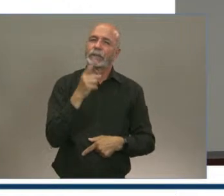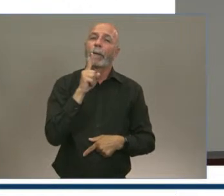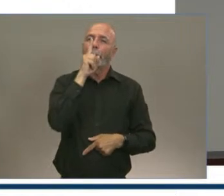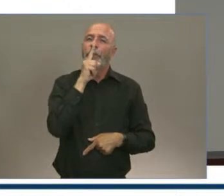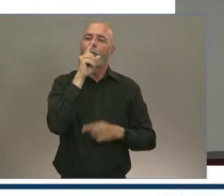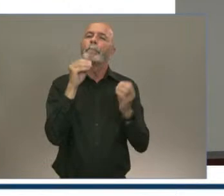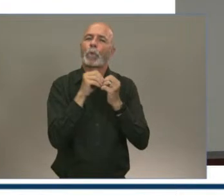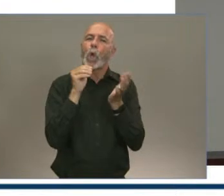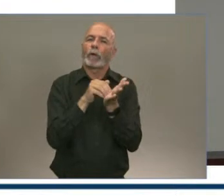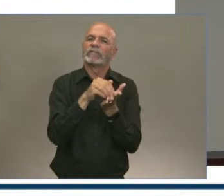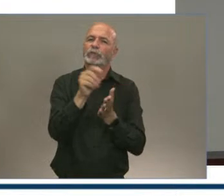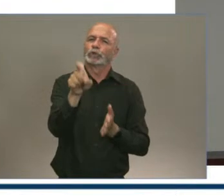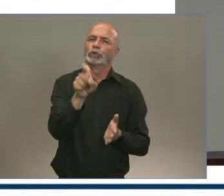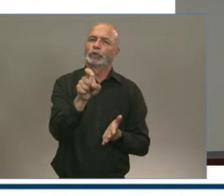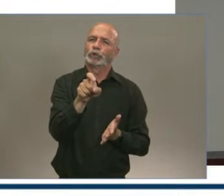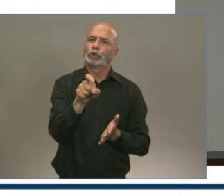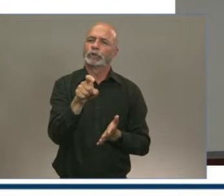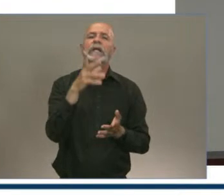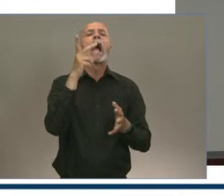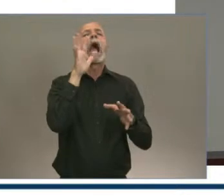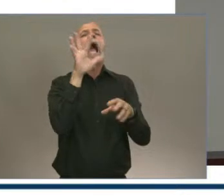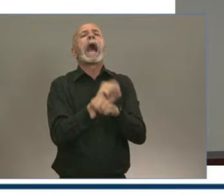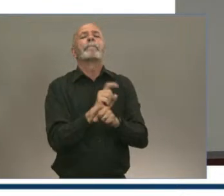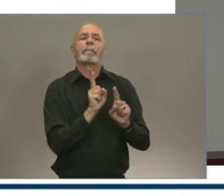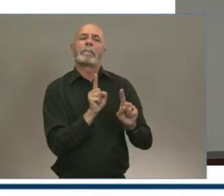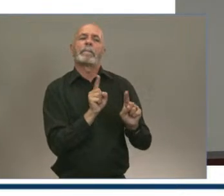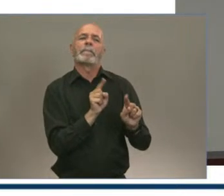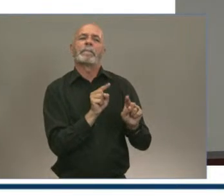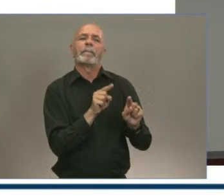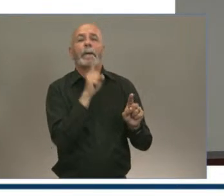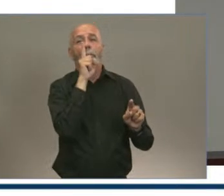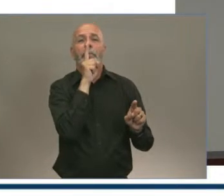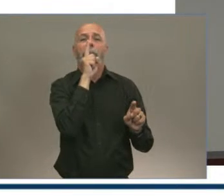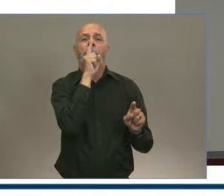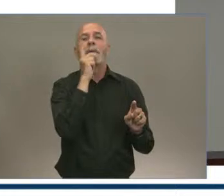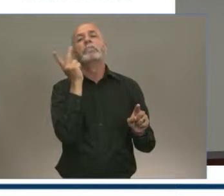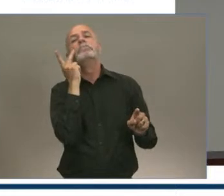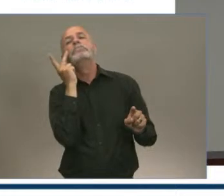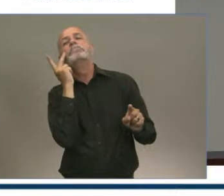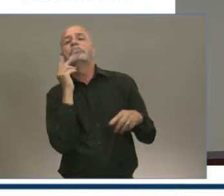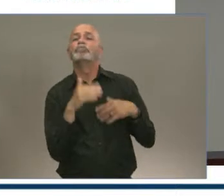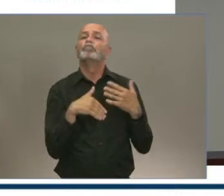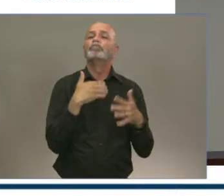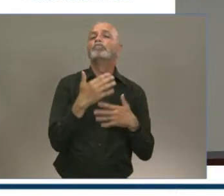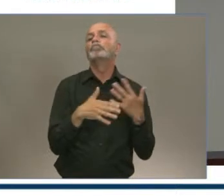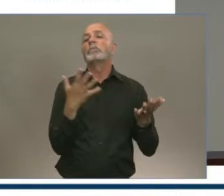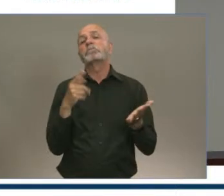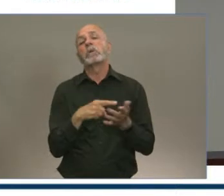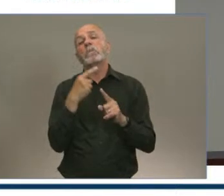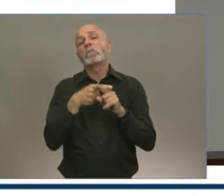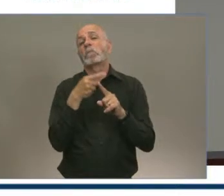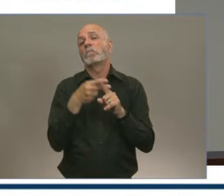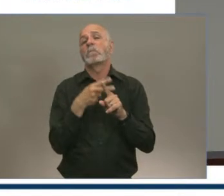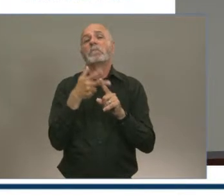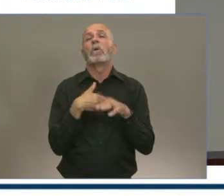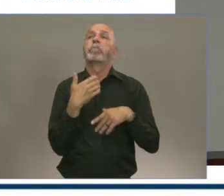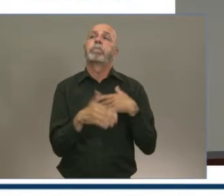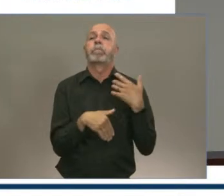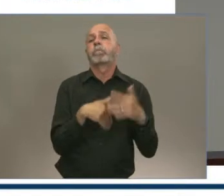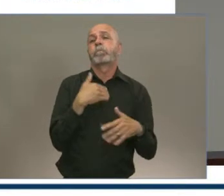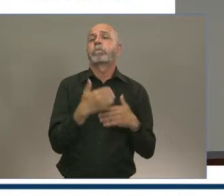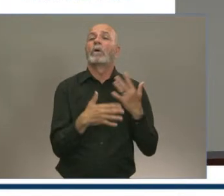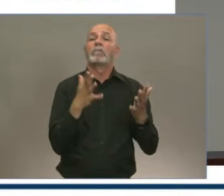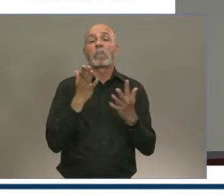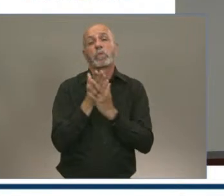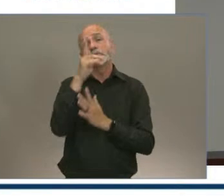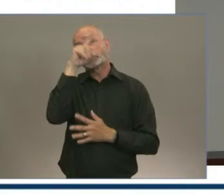to build regular testing in to their, at least for the next few months, as we get through the summer, as part of their personal